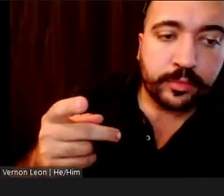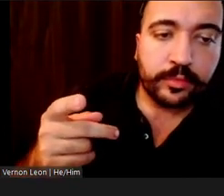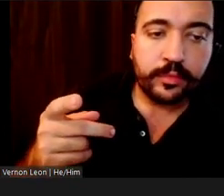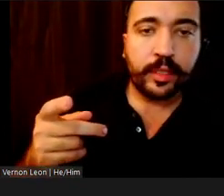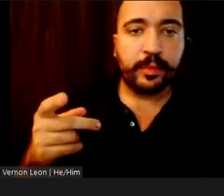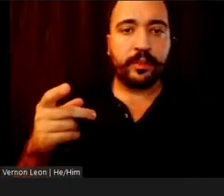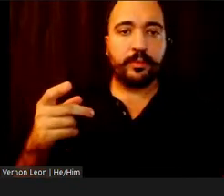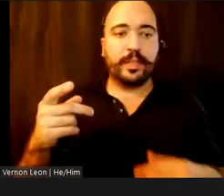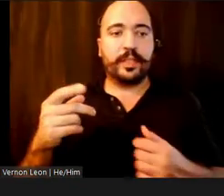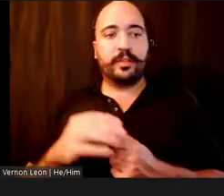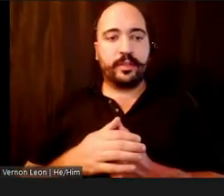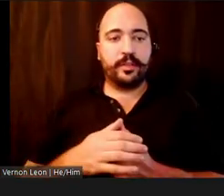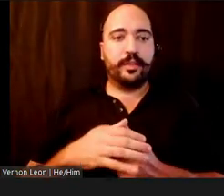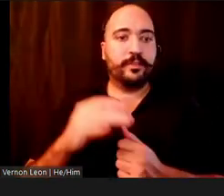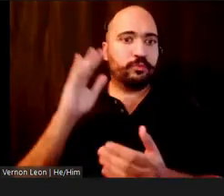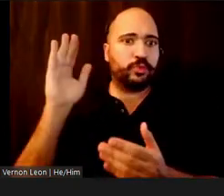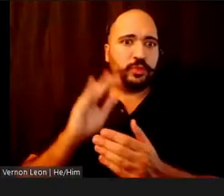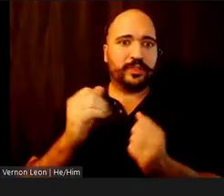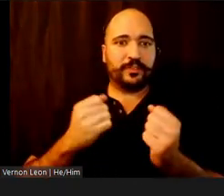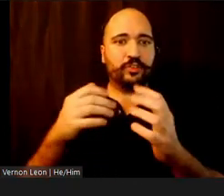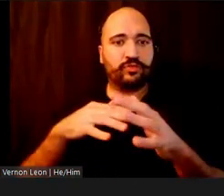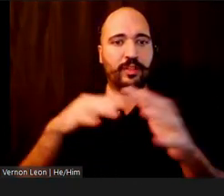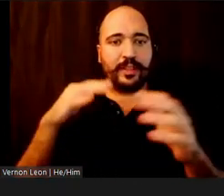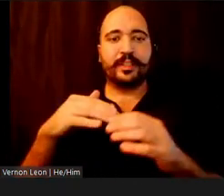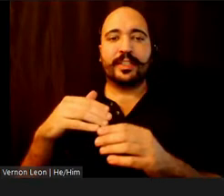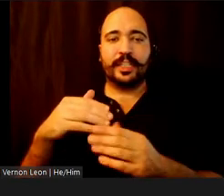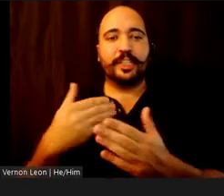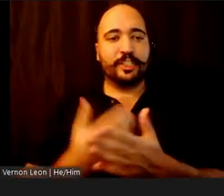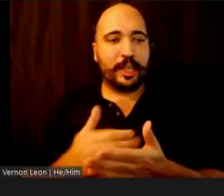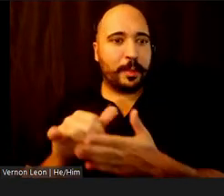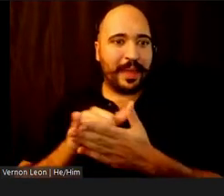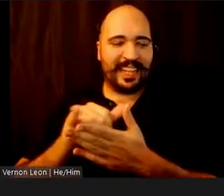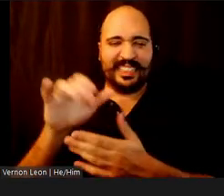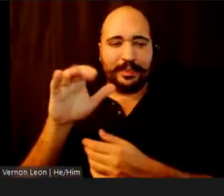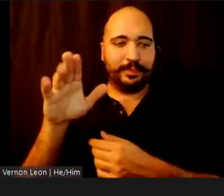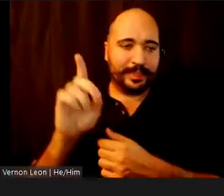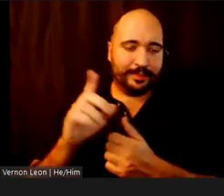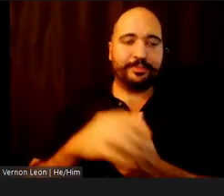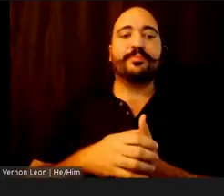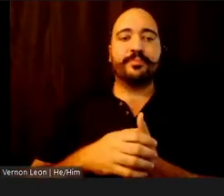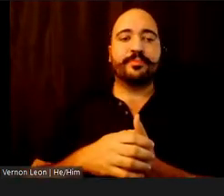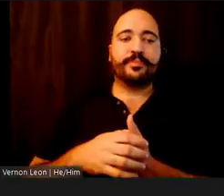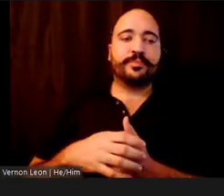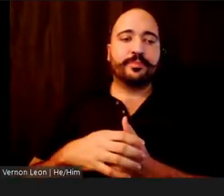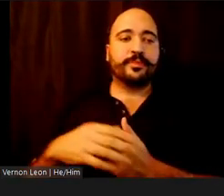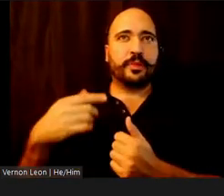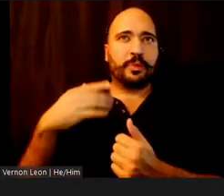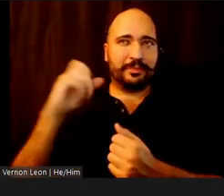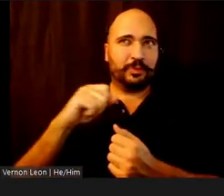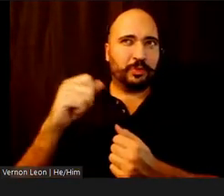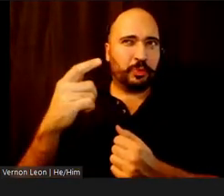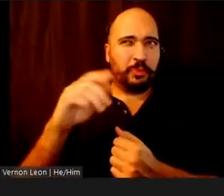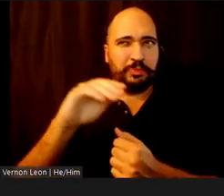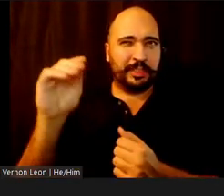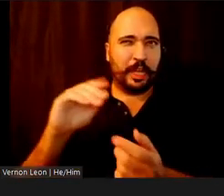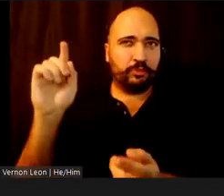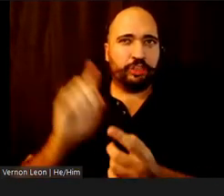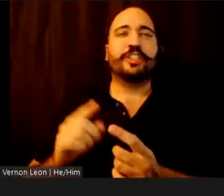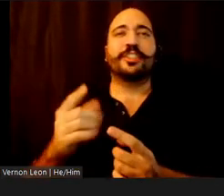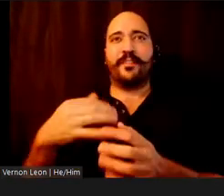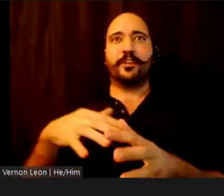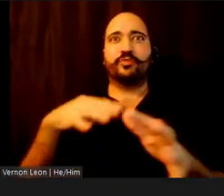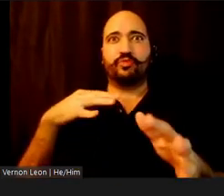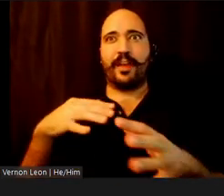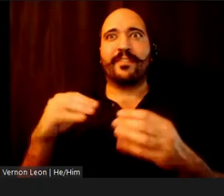Overall, and depending upon scenario, our modeling predicts a 15-20% reduction in traffic volumes that would enter the Manhattan Central Business